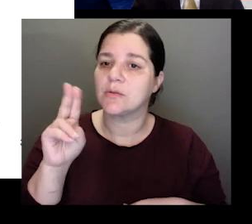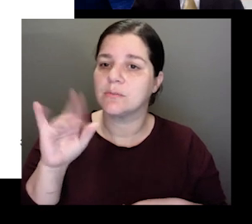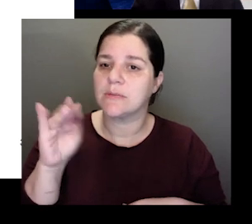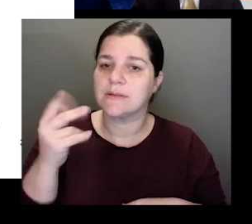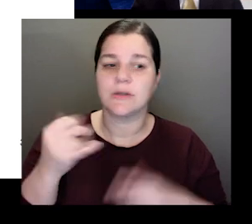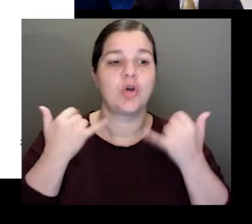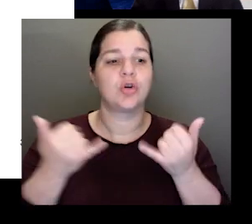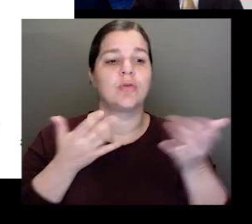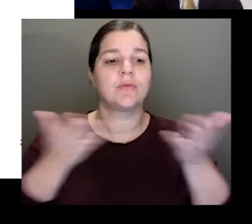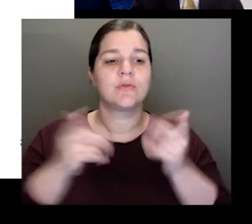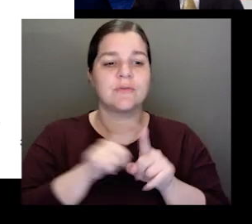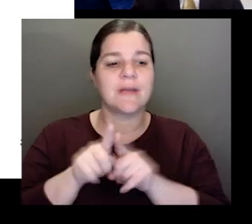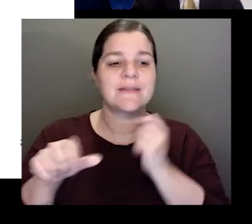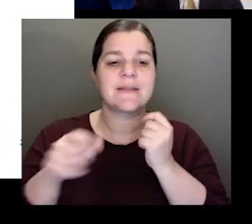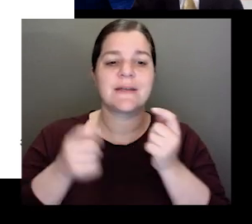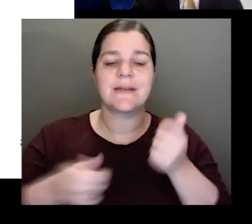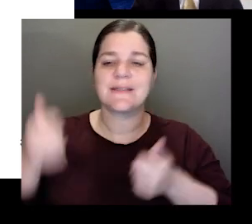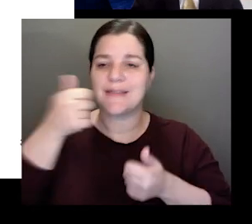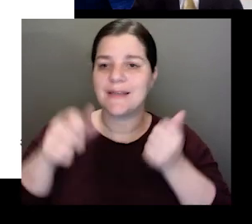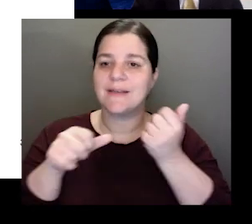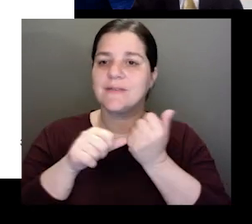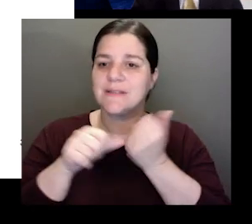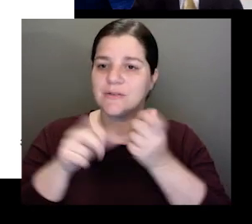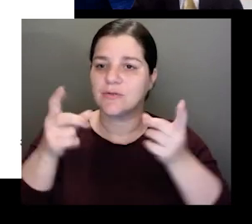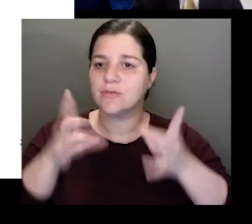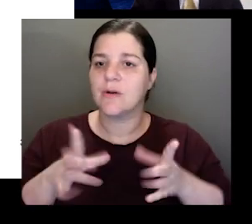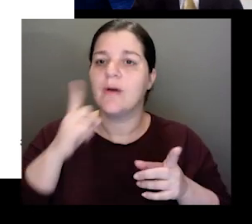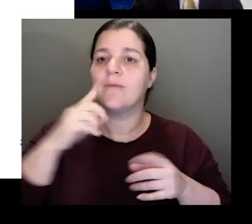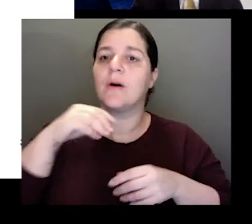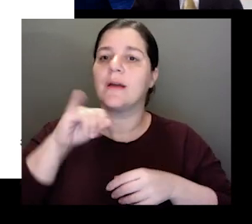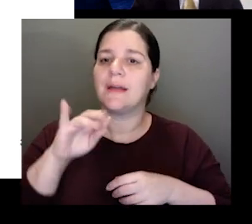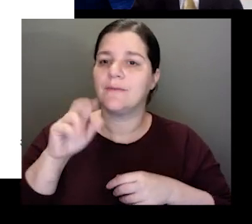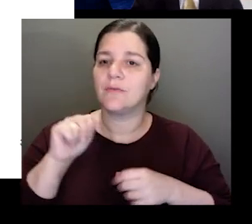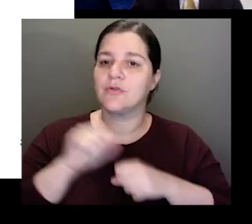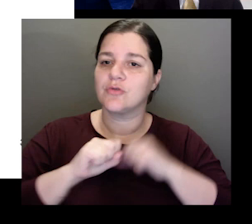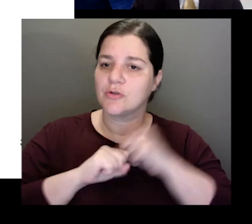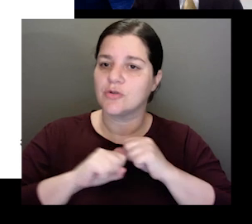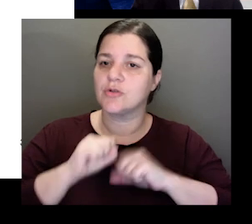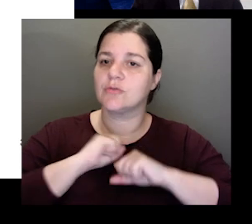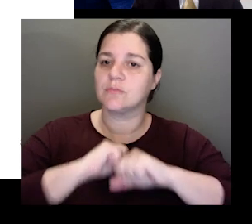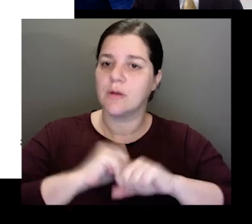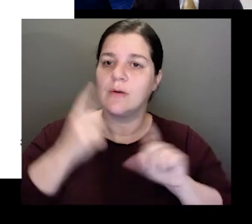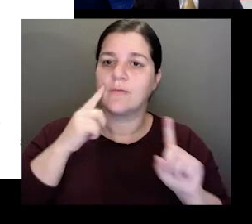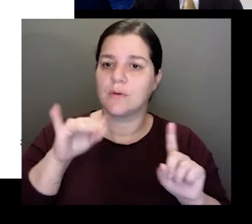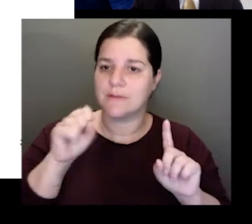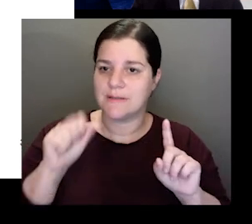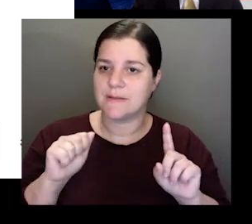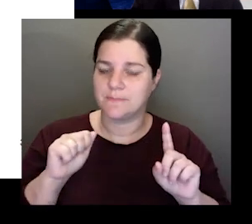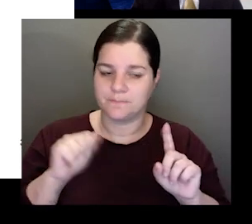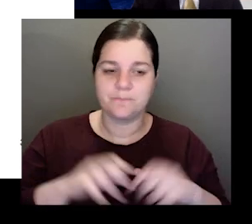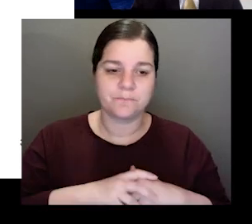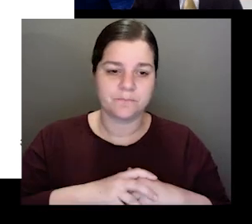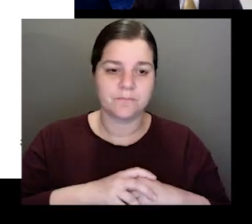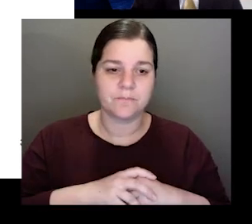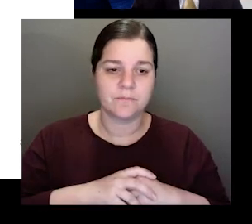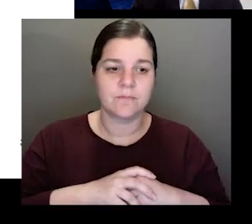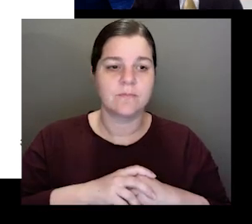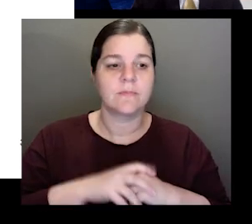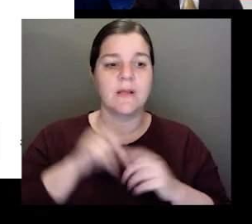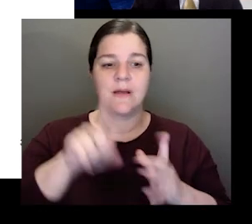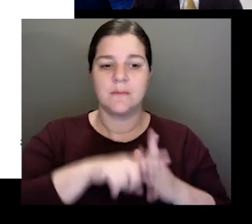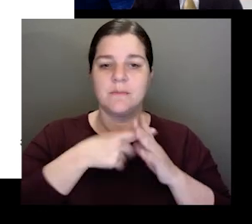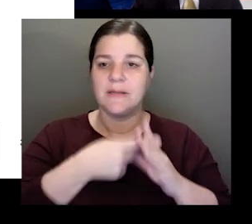serves as the Executive Assistant Director for Infrastructure Security at the Cybersecurity and Infrastructure Security Agency as of